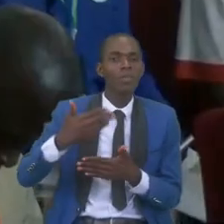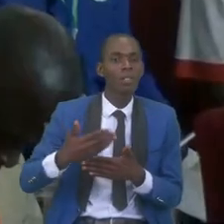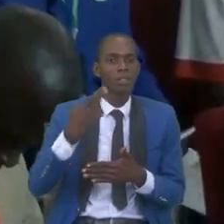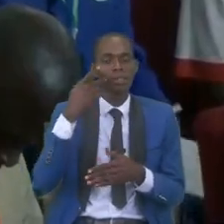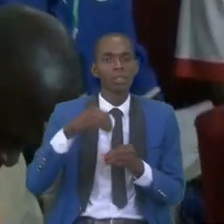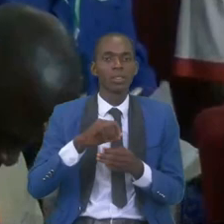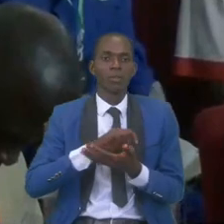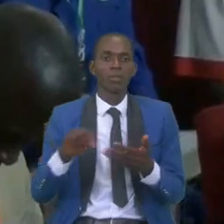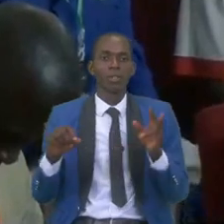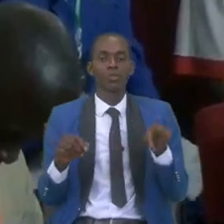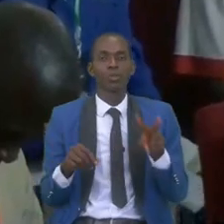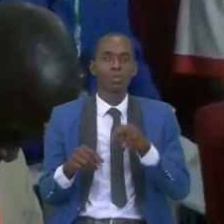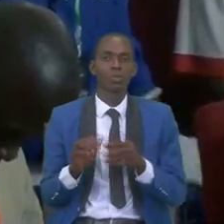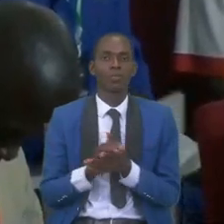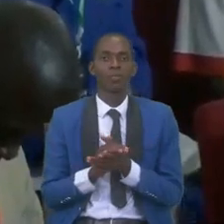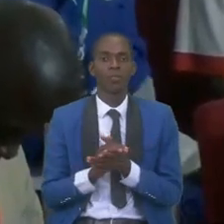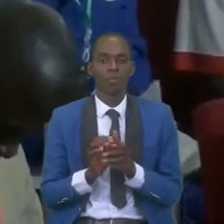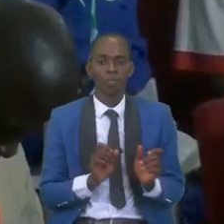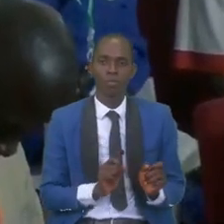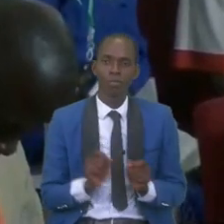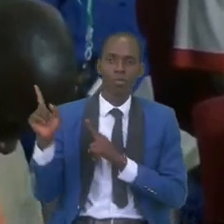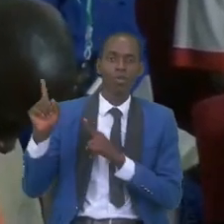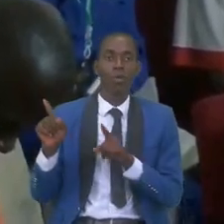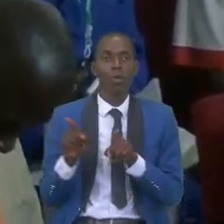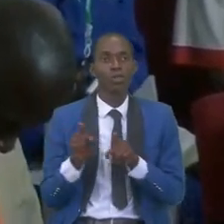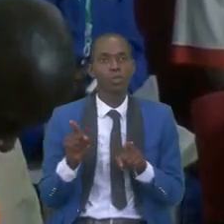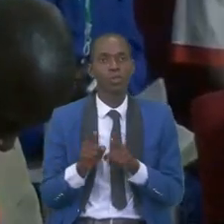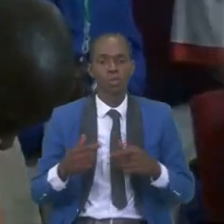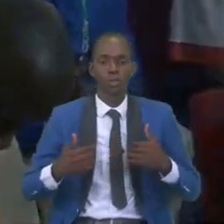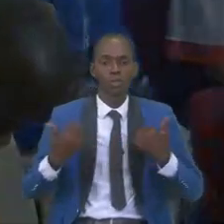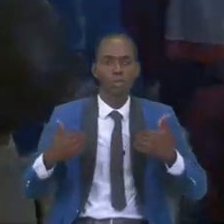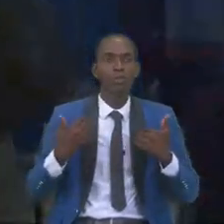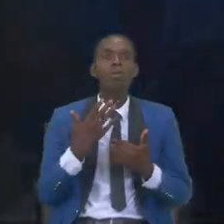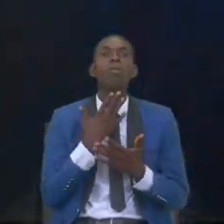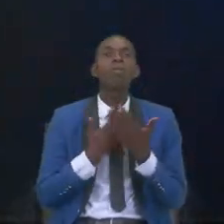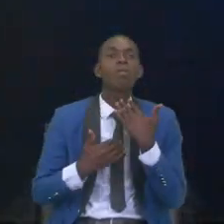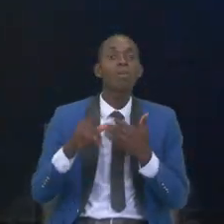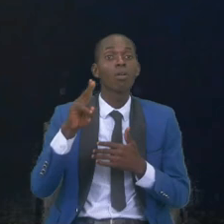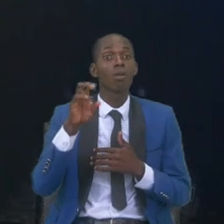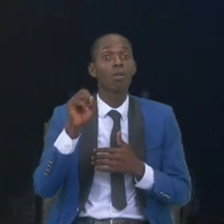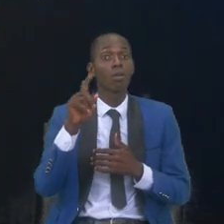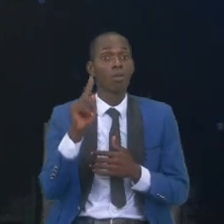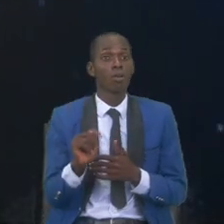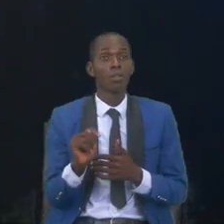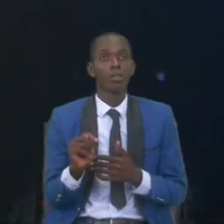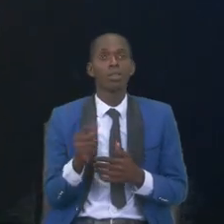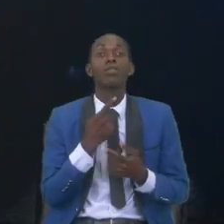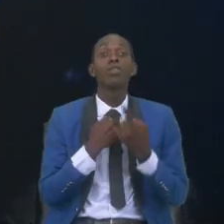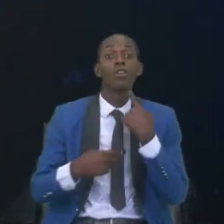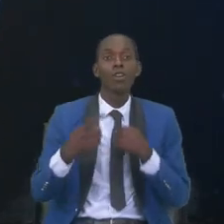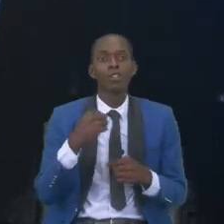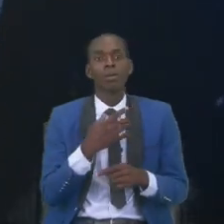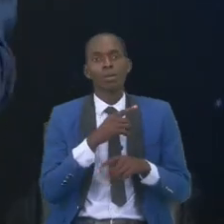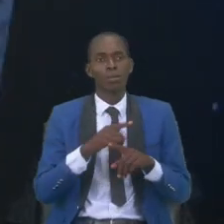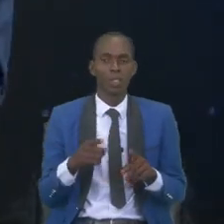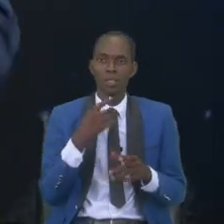verse 22, flee also youthful lusts. Don't say, I'm sanctified, and then you're looking at things that